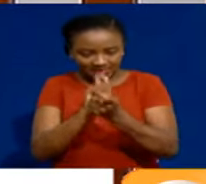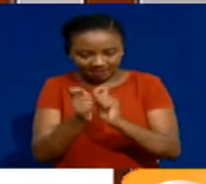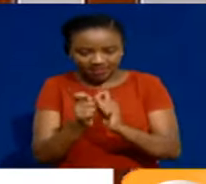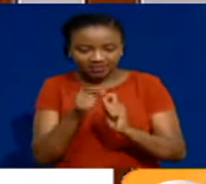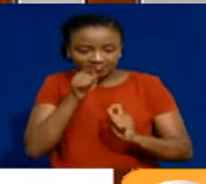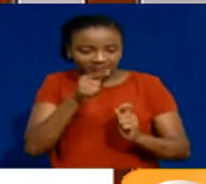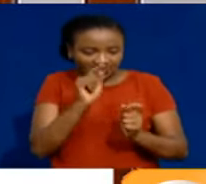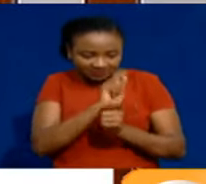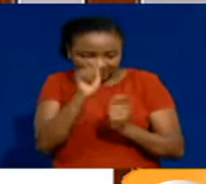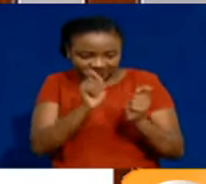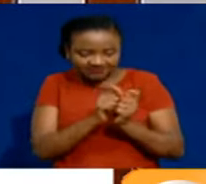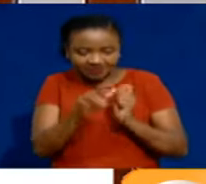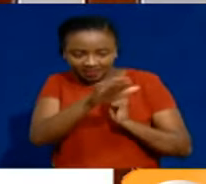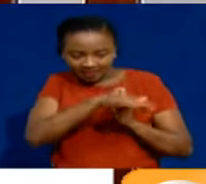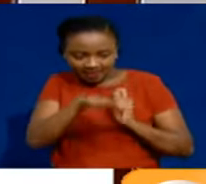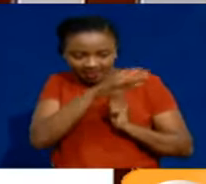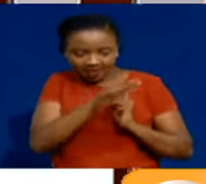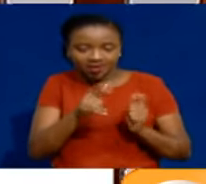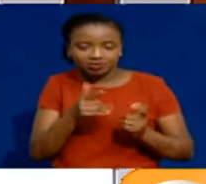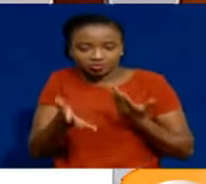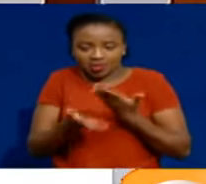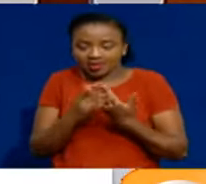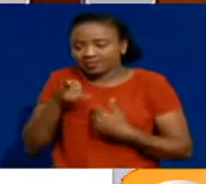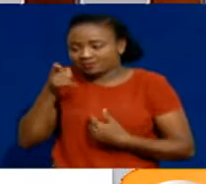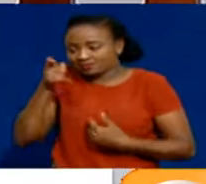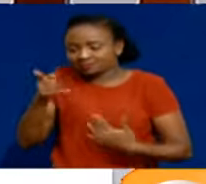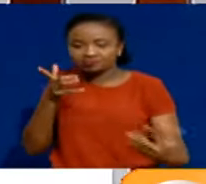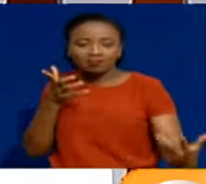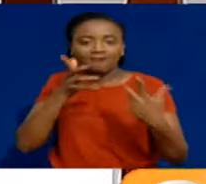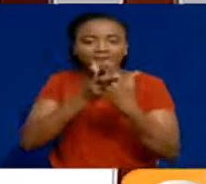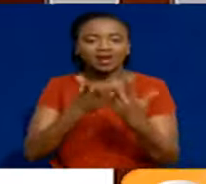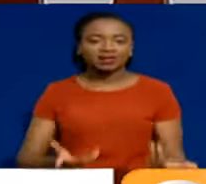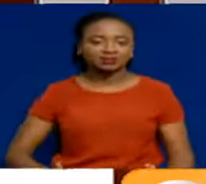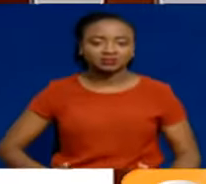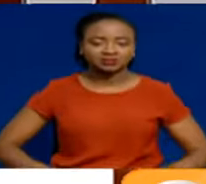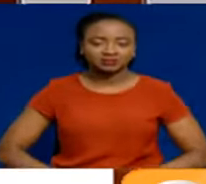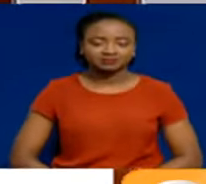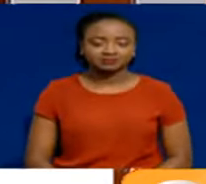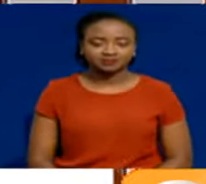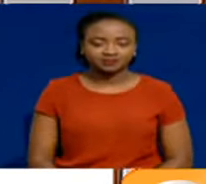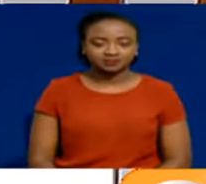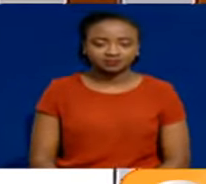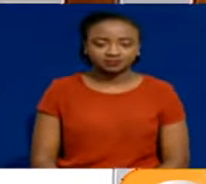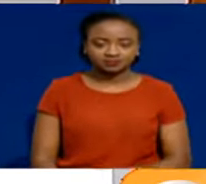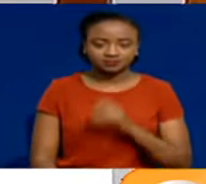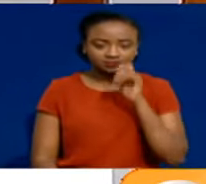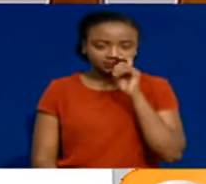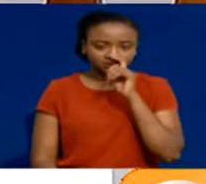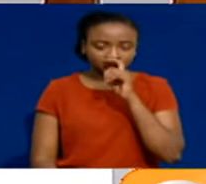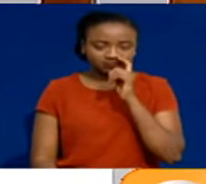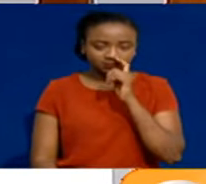the law. You see, to be in to have a new law covering